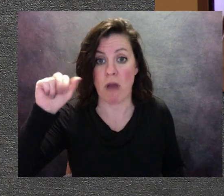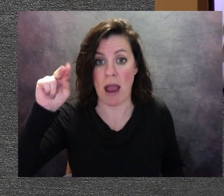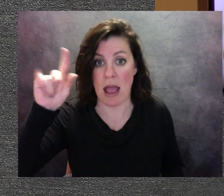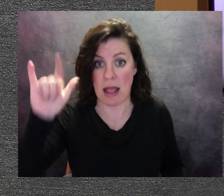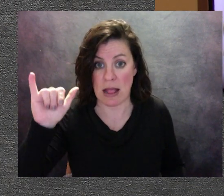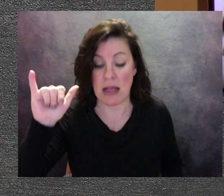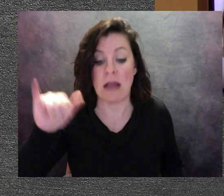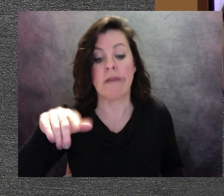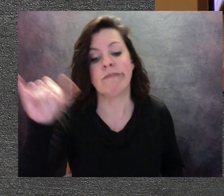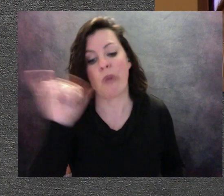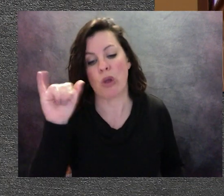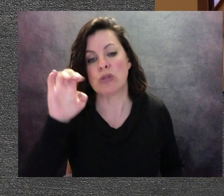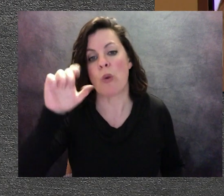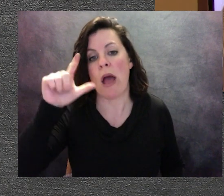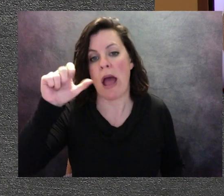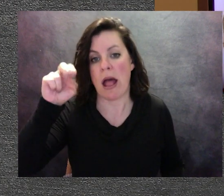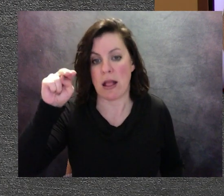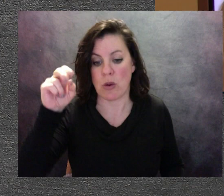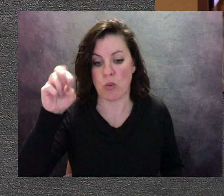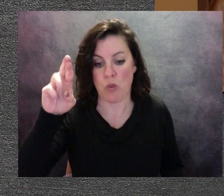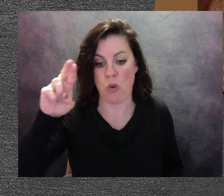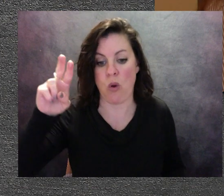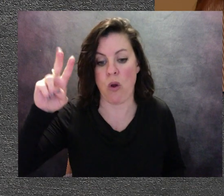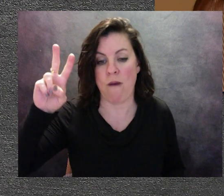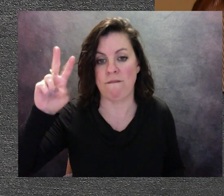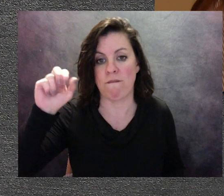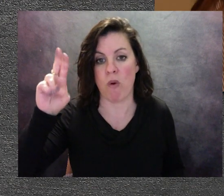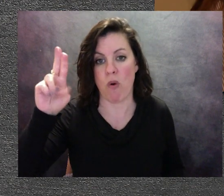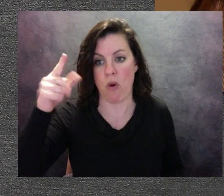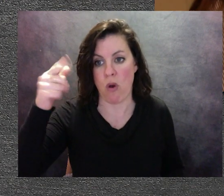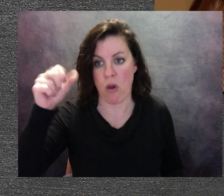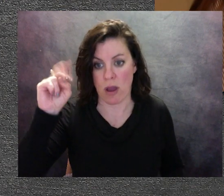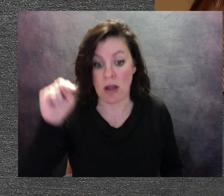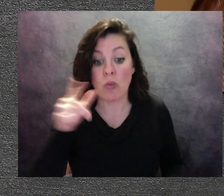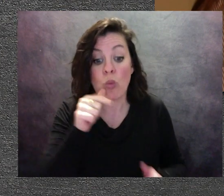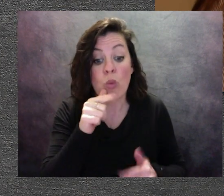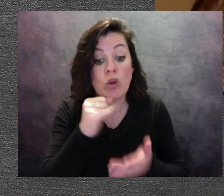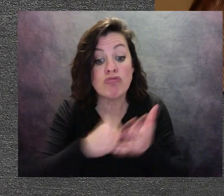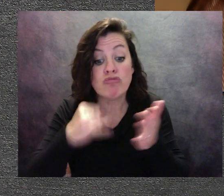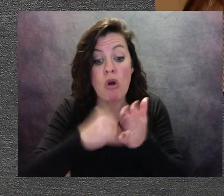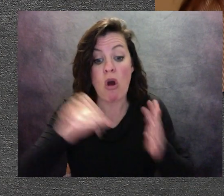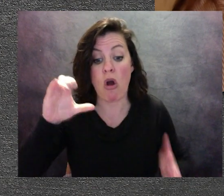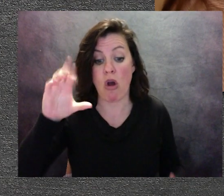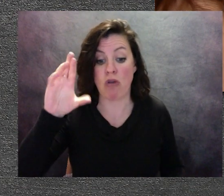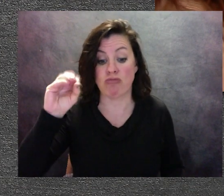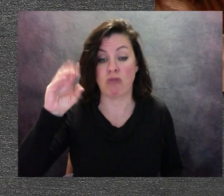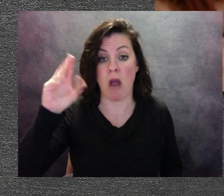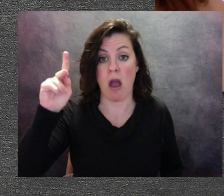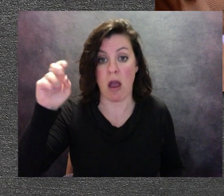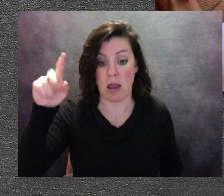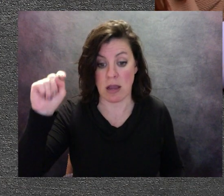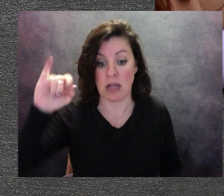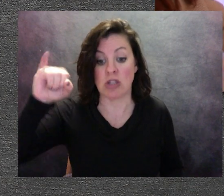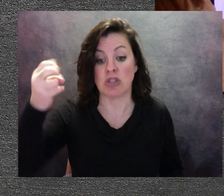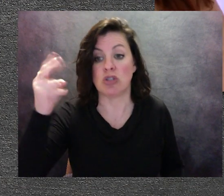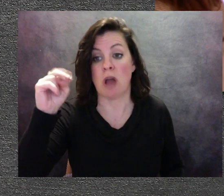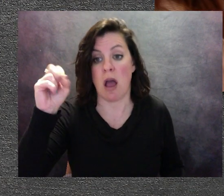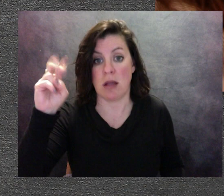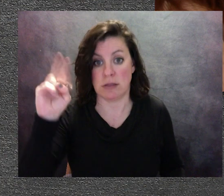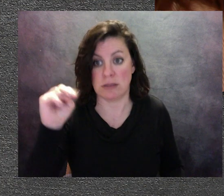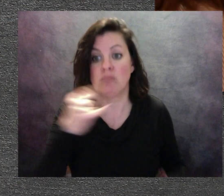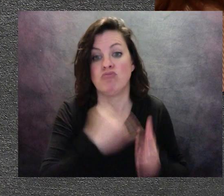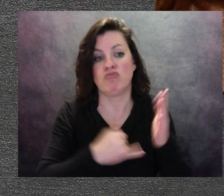are by Crockett Johnson. Mickey's Magnet. Here is